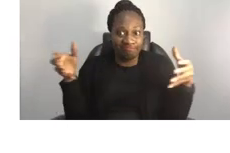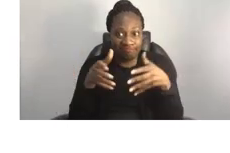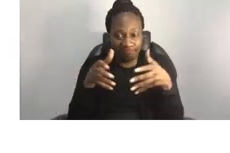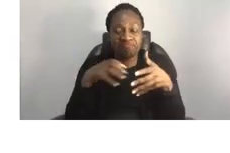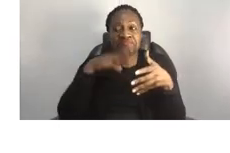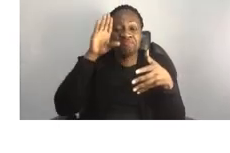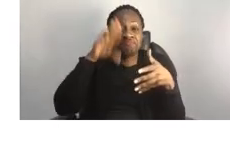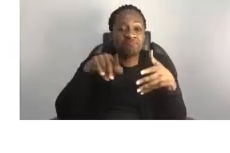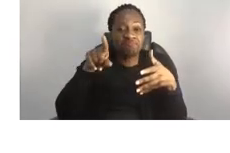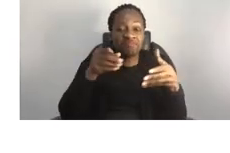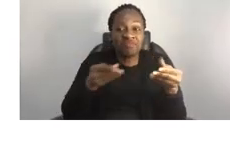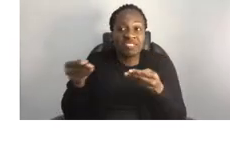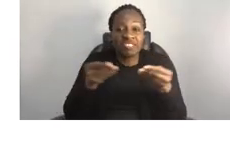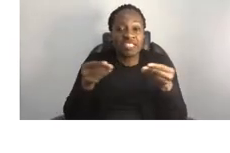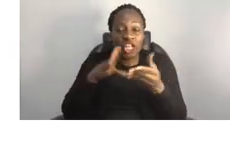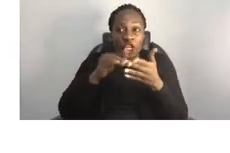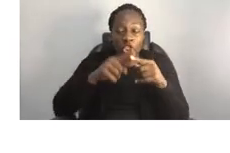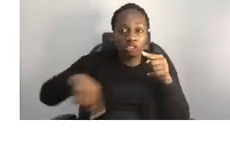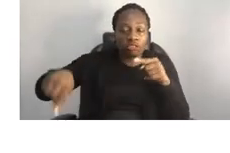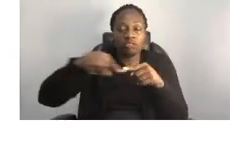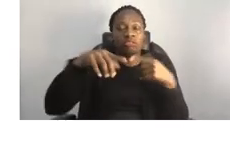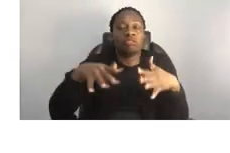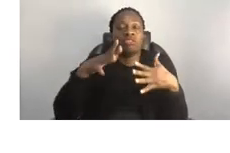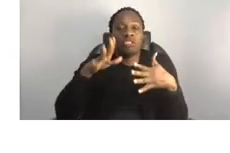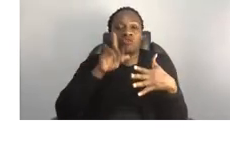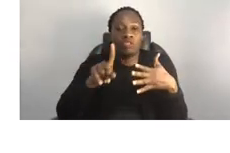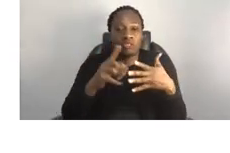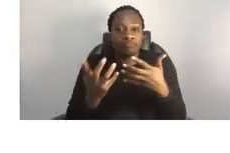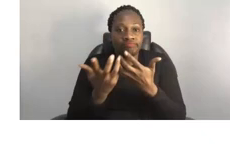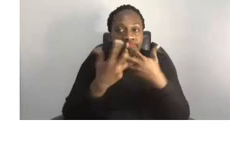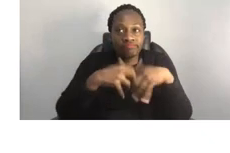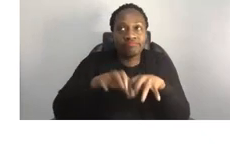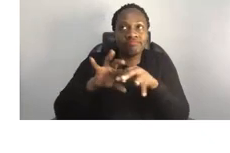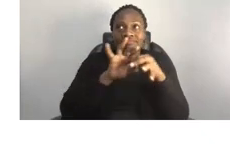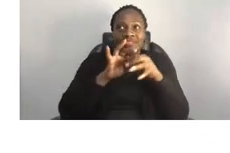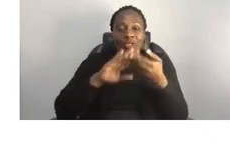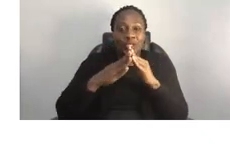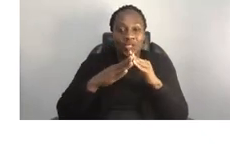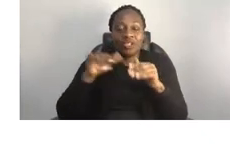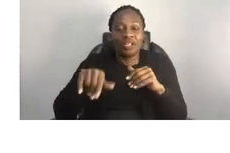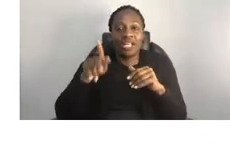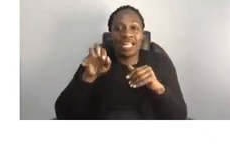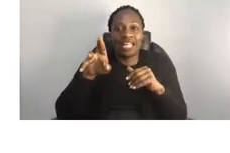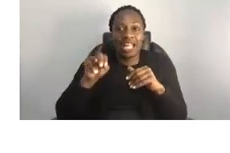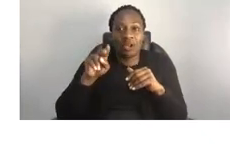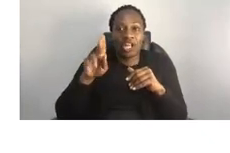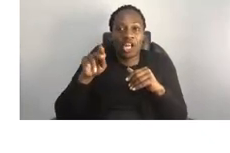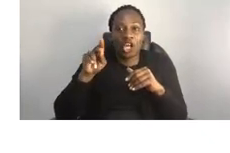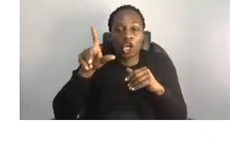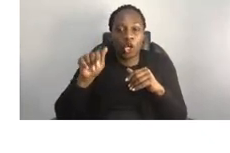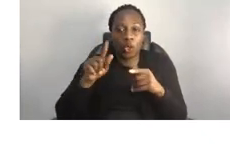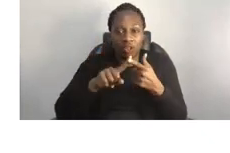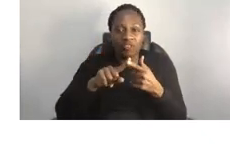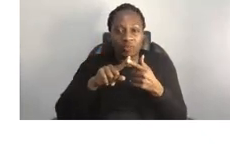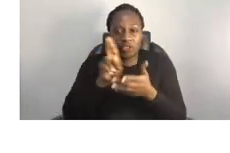know that a facilitated learning circle experience can help to form community. Shout out to Karen Pakula from the Minnesota State System.